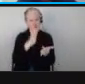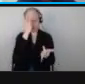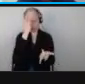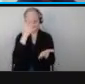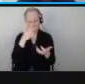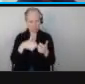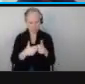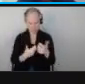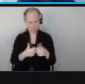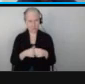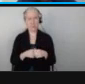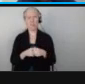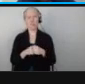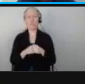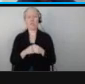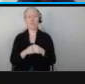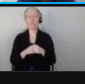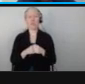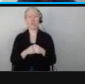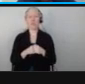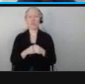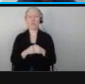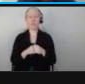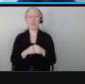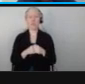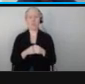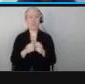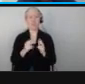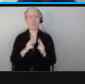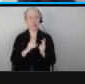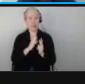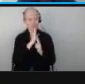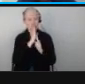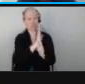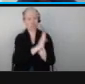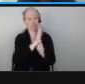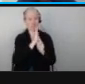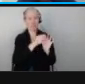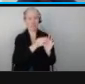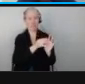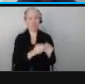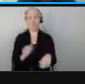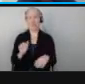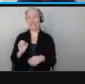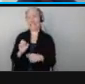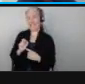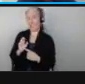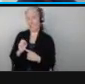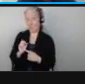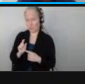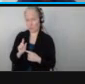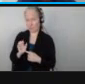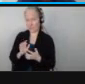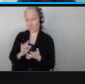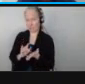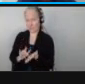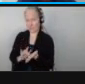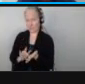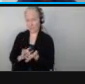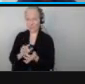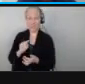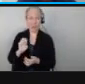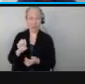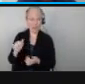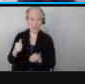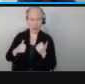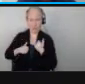the problem was they had. It was a very pure relationship. In aerospace medicine, we in NASA and the military, we